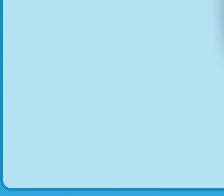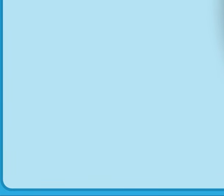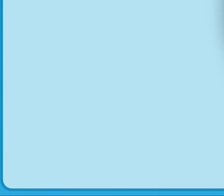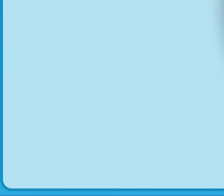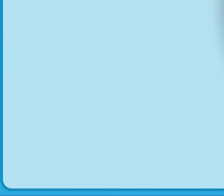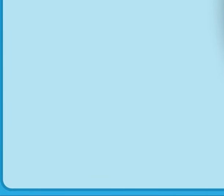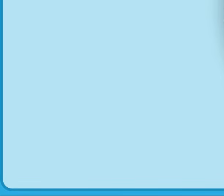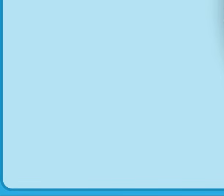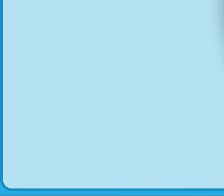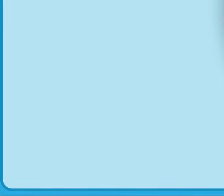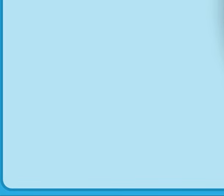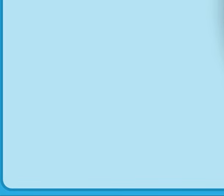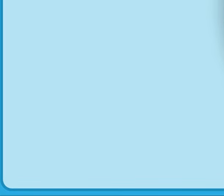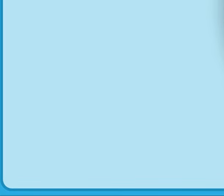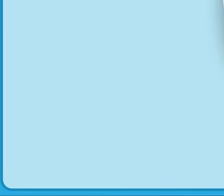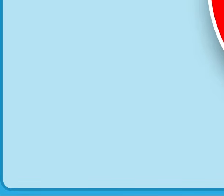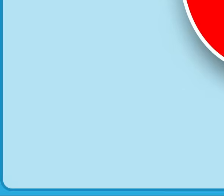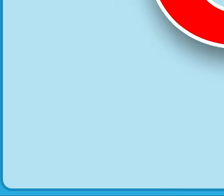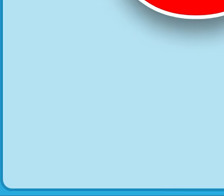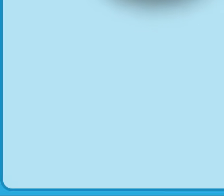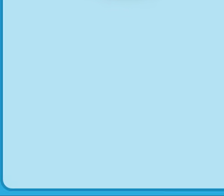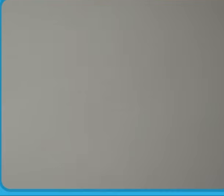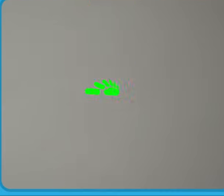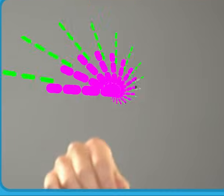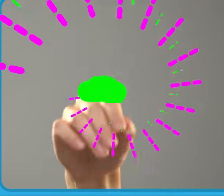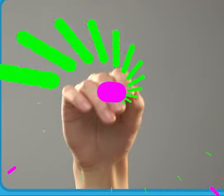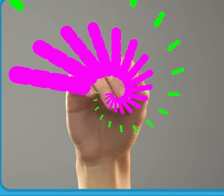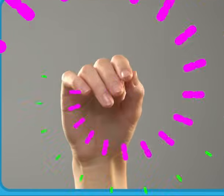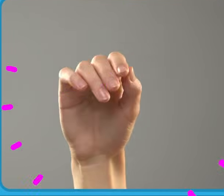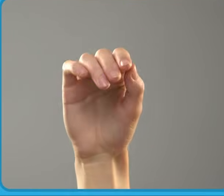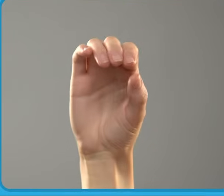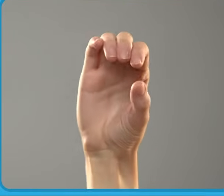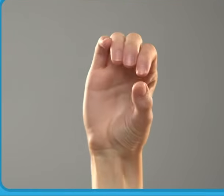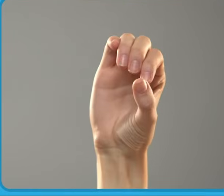The letter O.